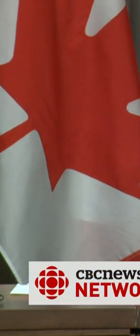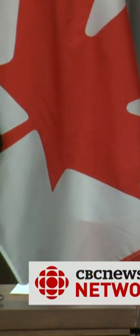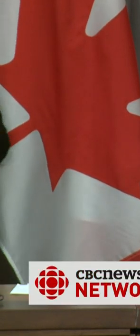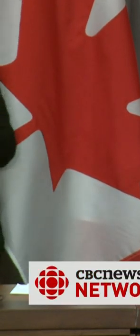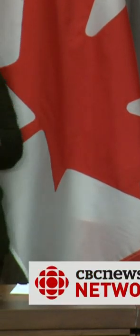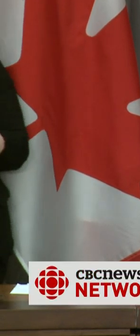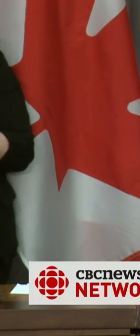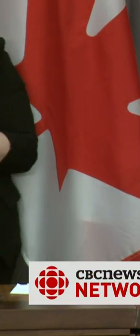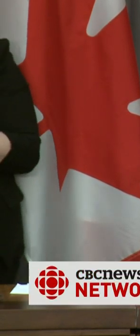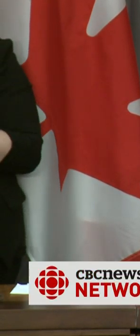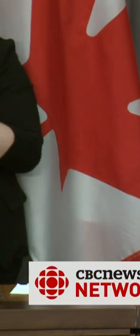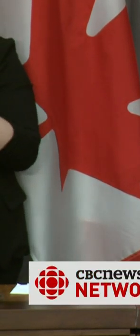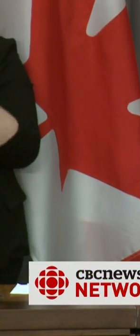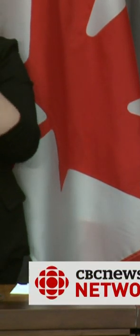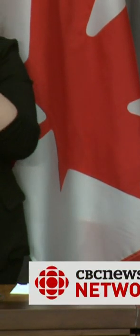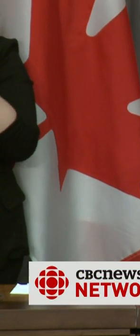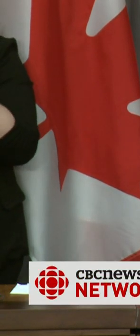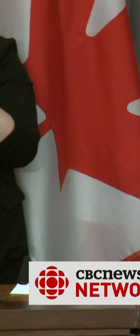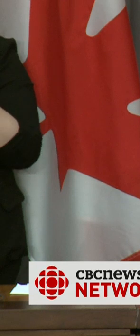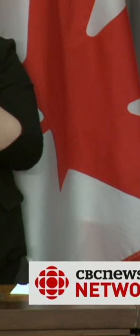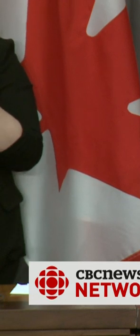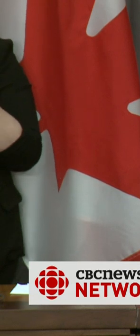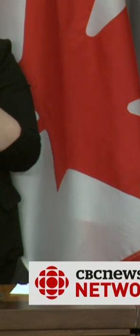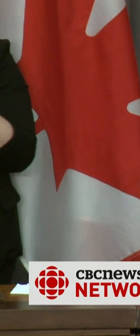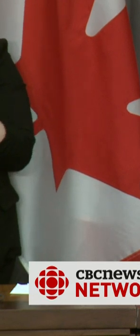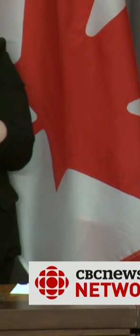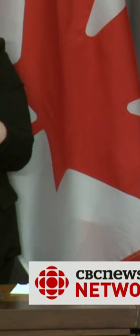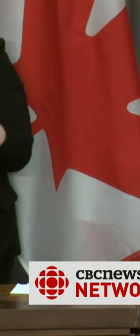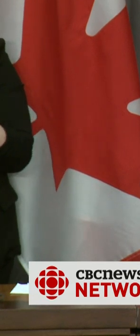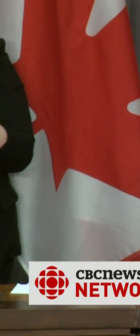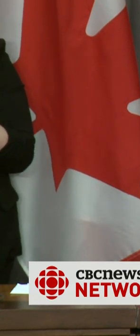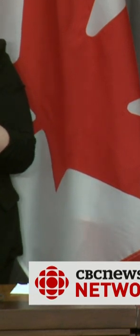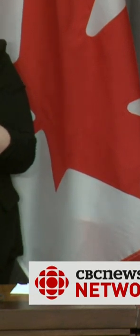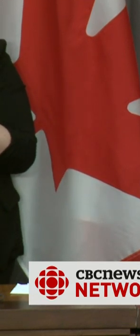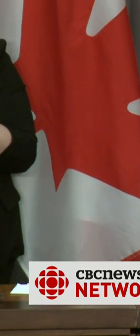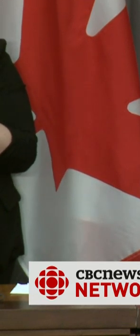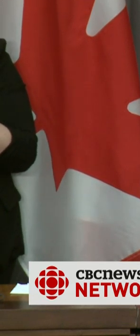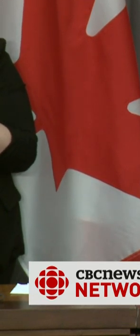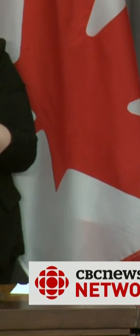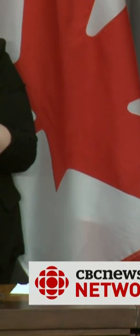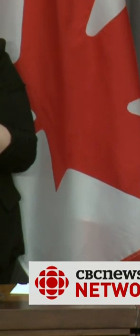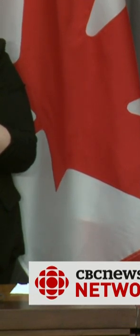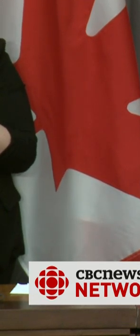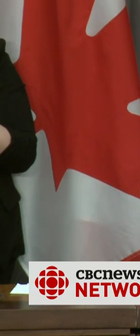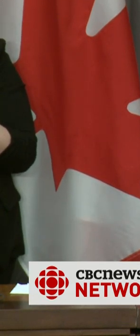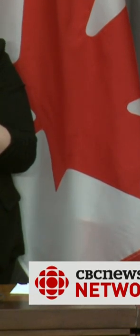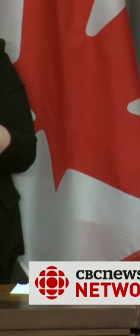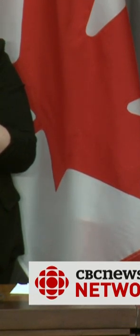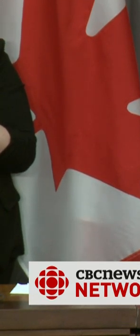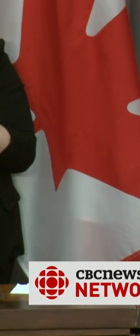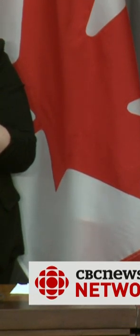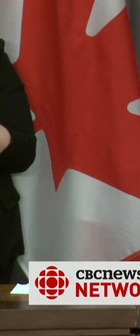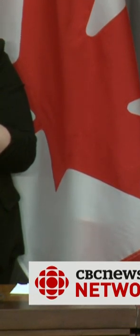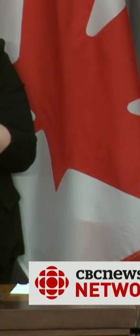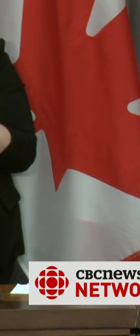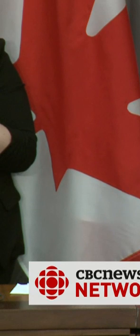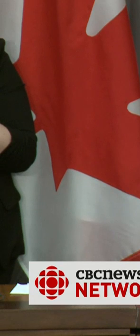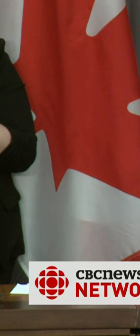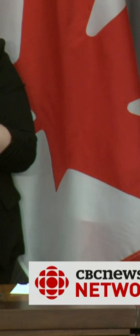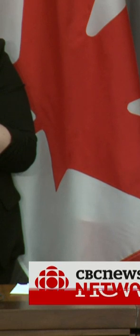border is to ensure that we make Canadians' health a